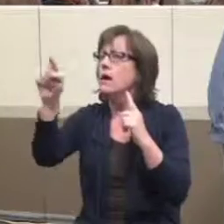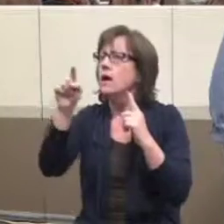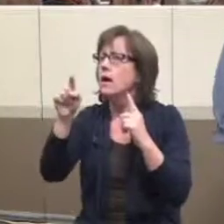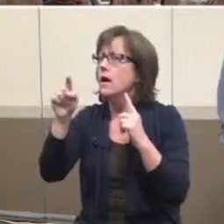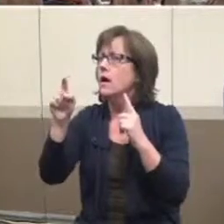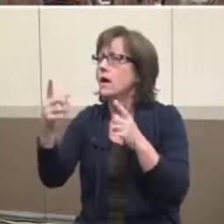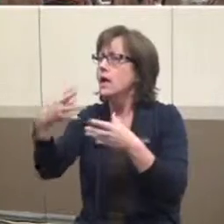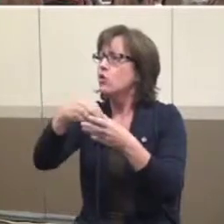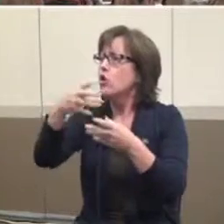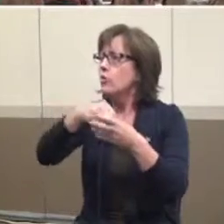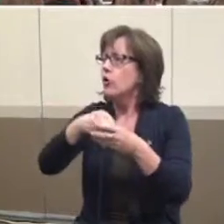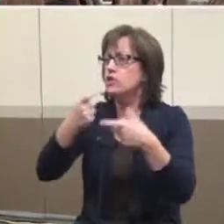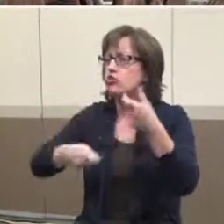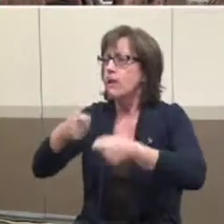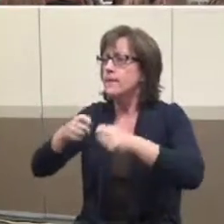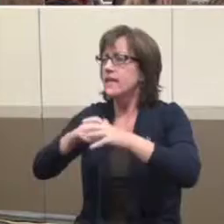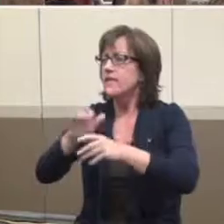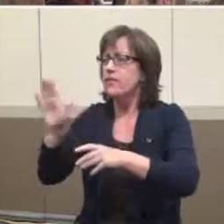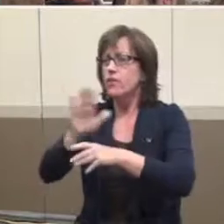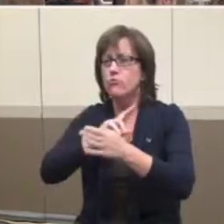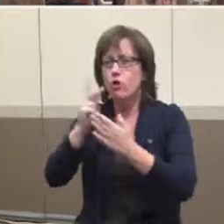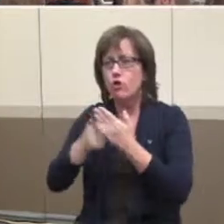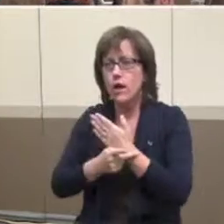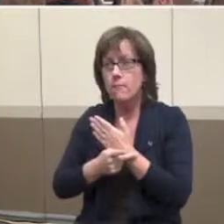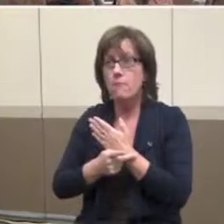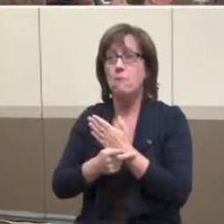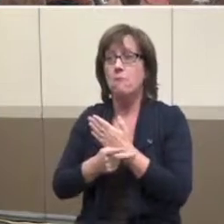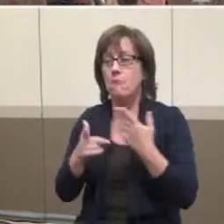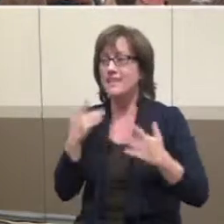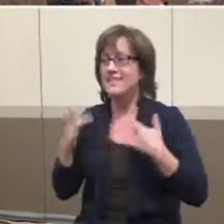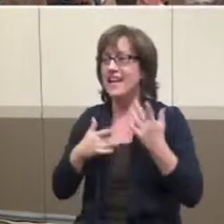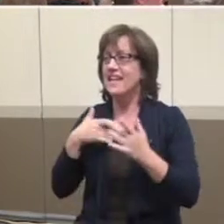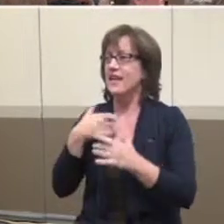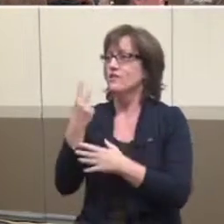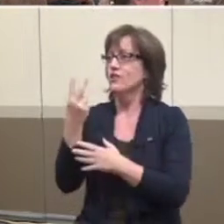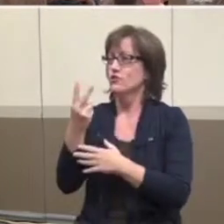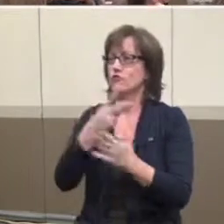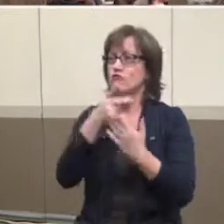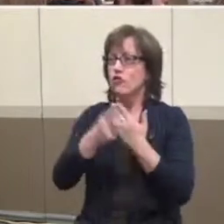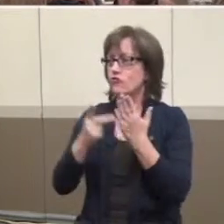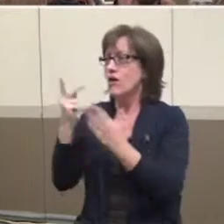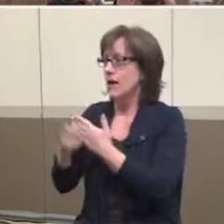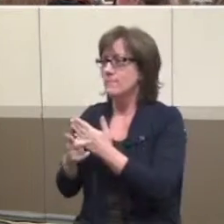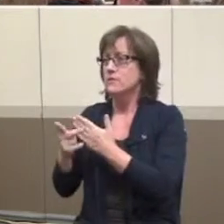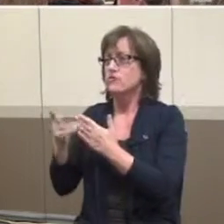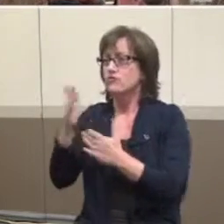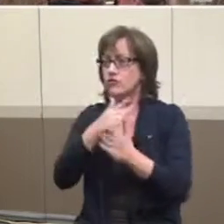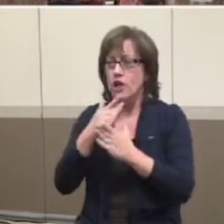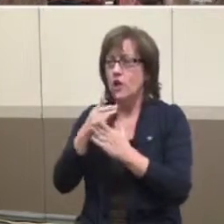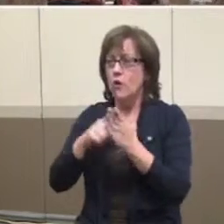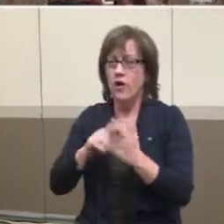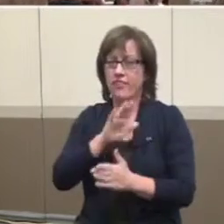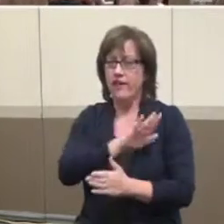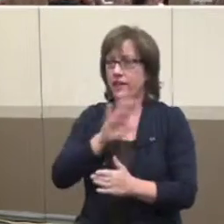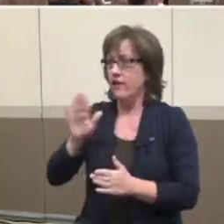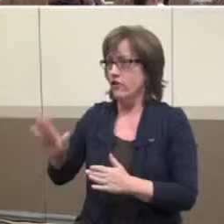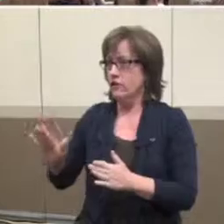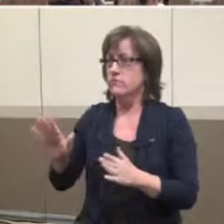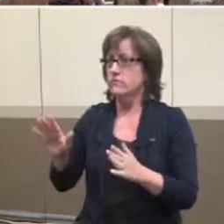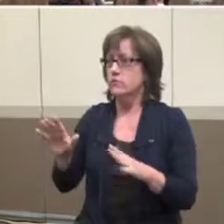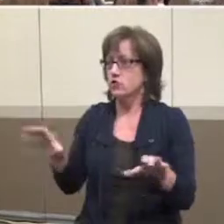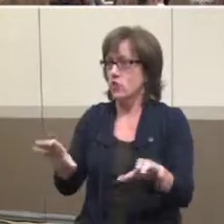Incorporating drumming into their program. So we're excited to have two programs sharing what they are doing, and if anybody else